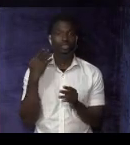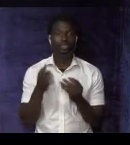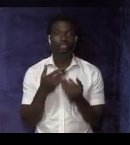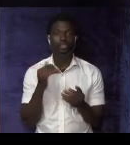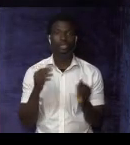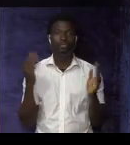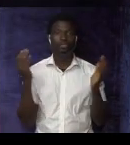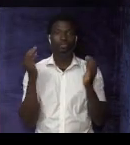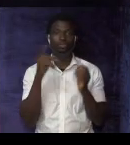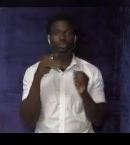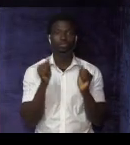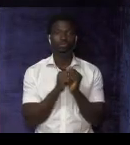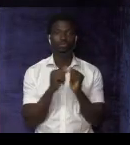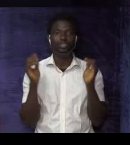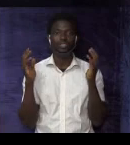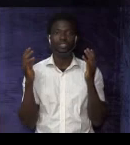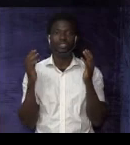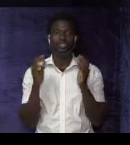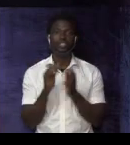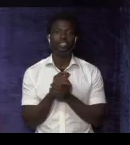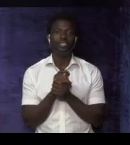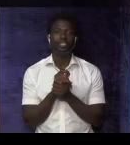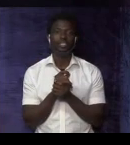for that, I'm going to celebrate you with a chair.